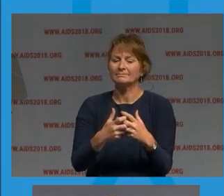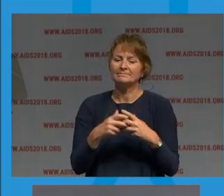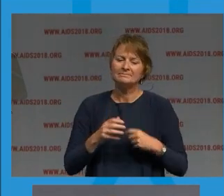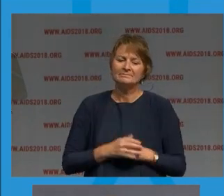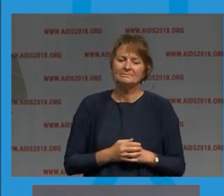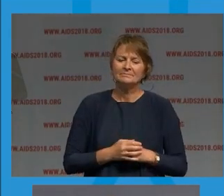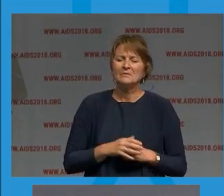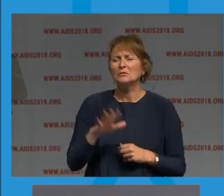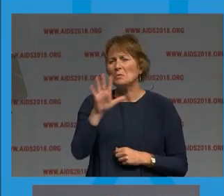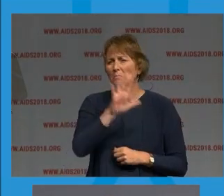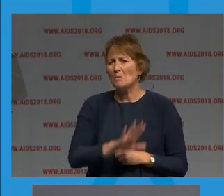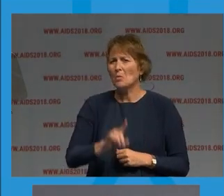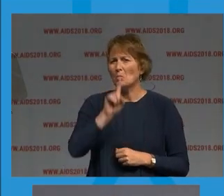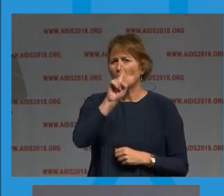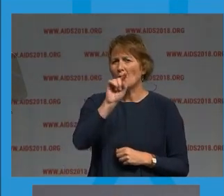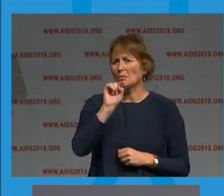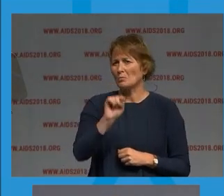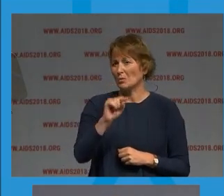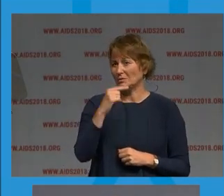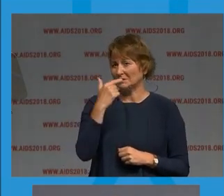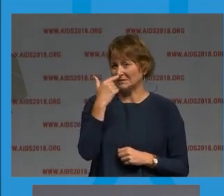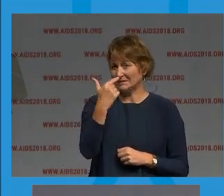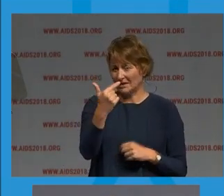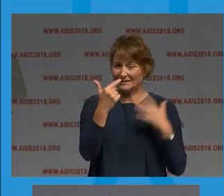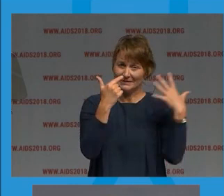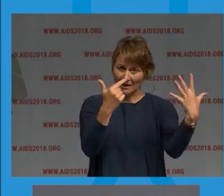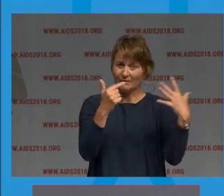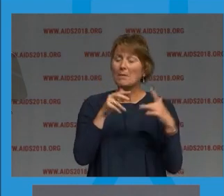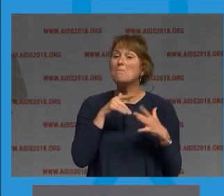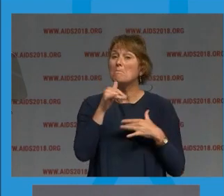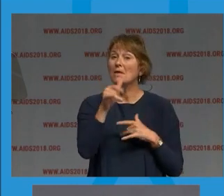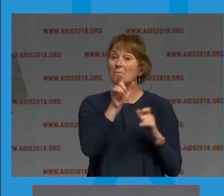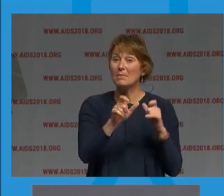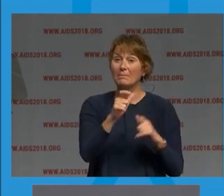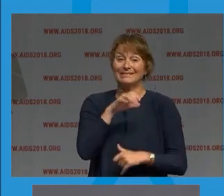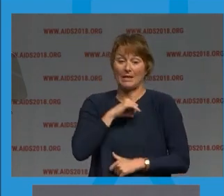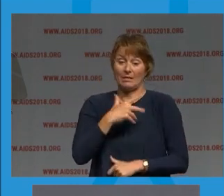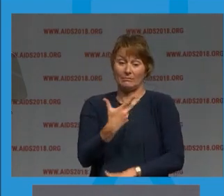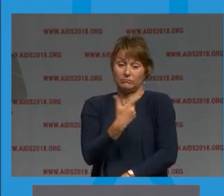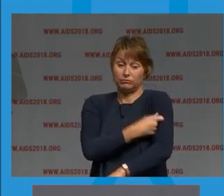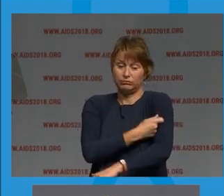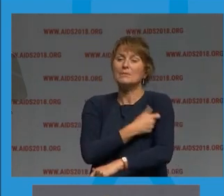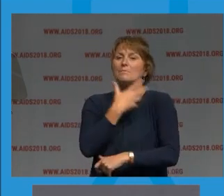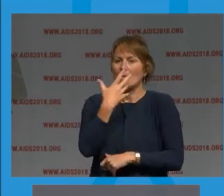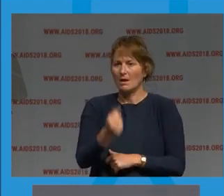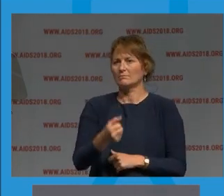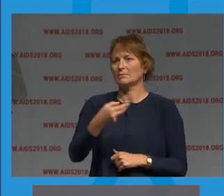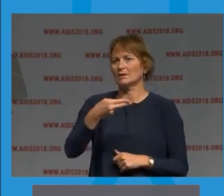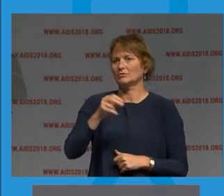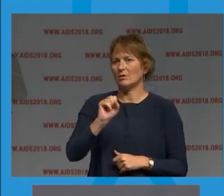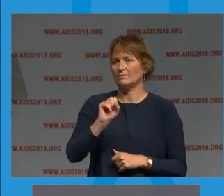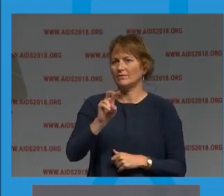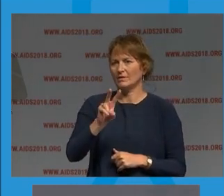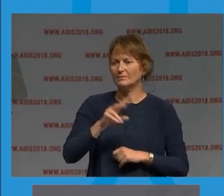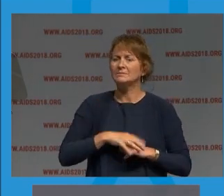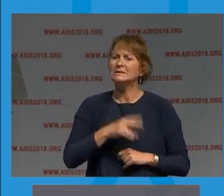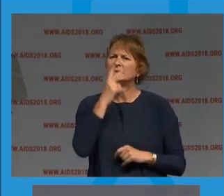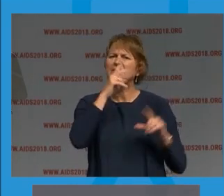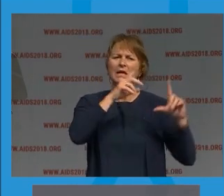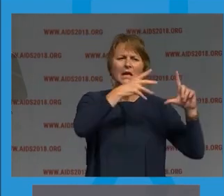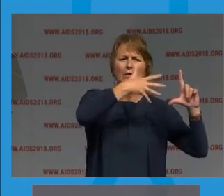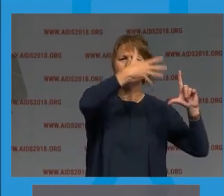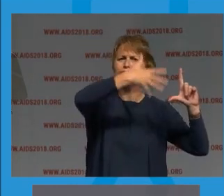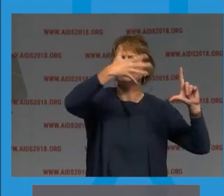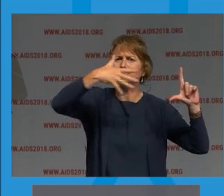as 1.7 million people who inject drugs are living with HIV. As you can see on the graph, on sub-regional